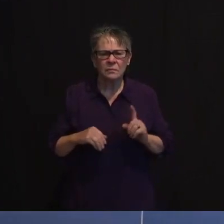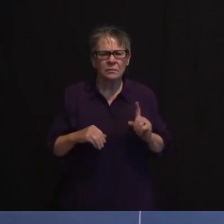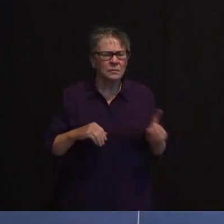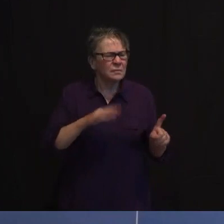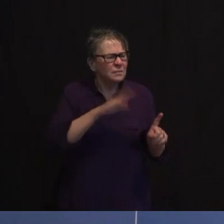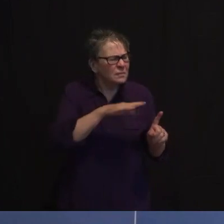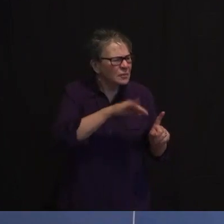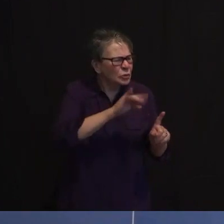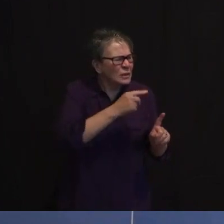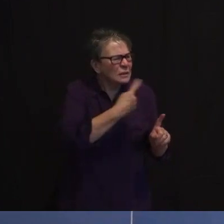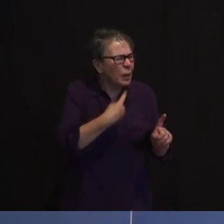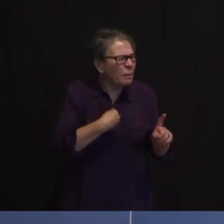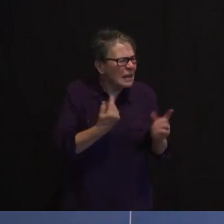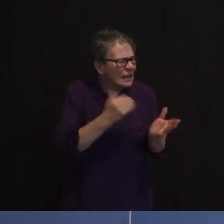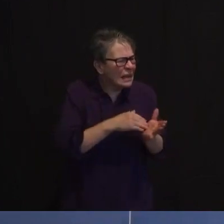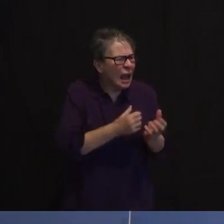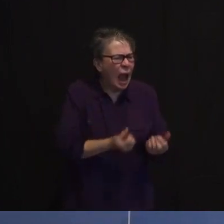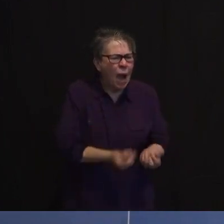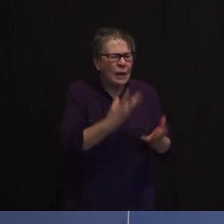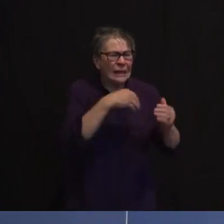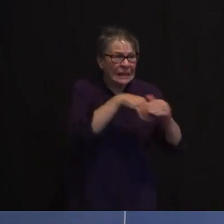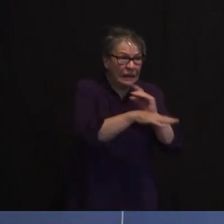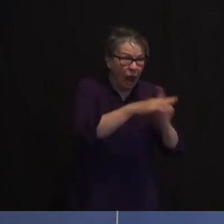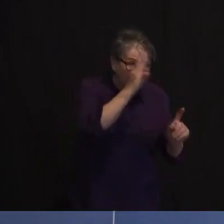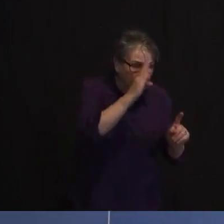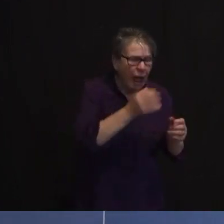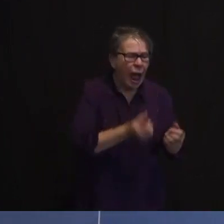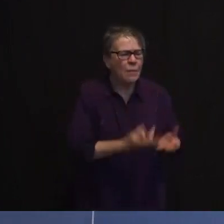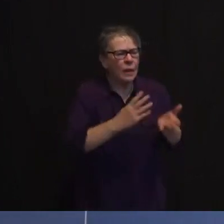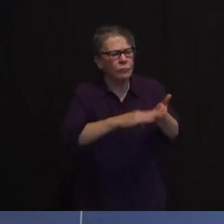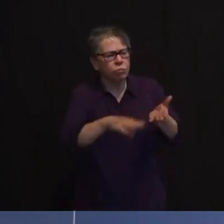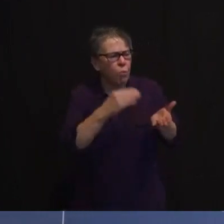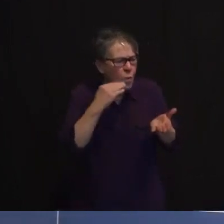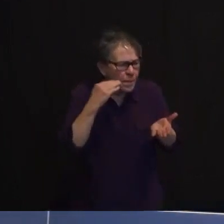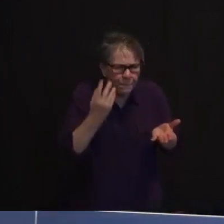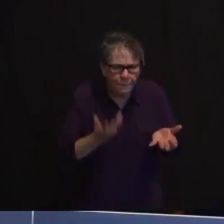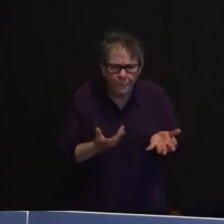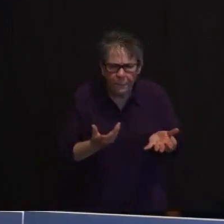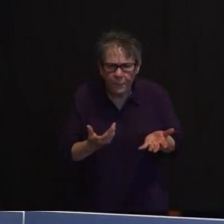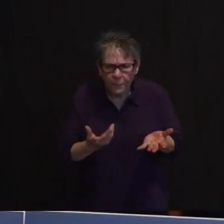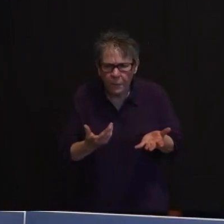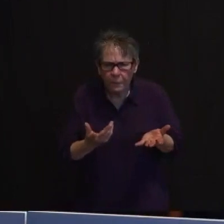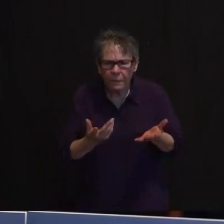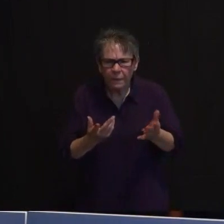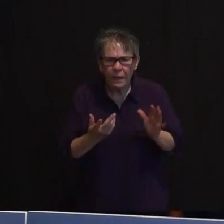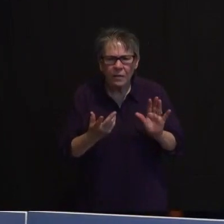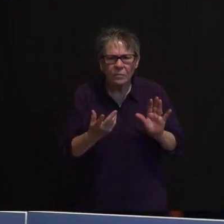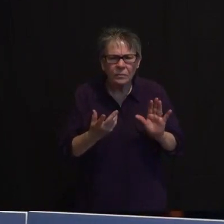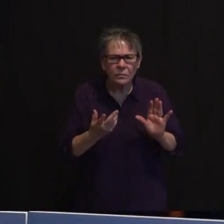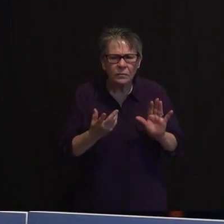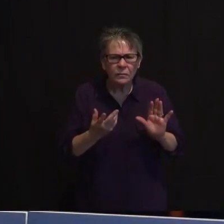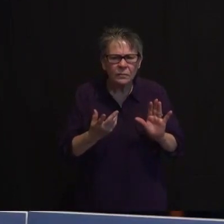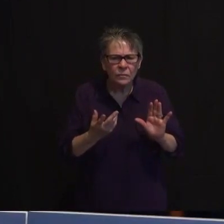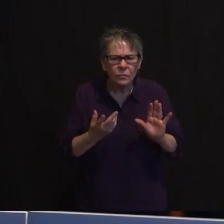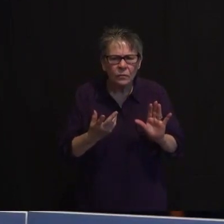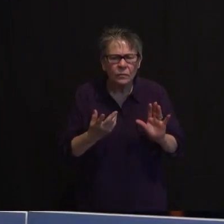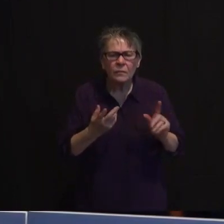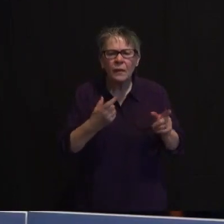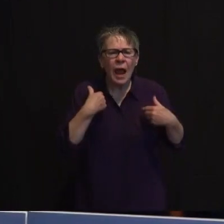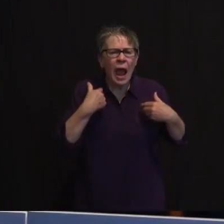room, perhaps get immediate treatment and are released. Our indication, just by the fact that there's